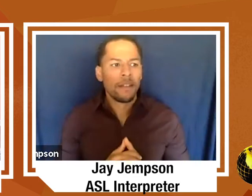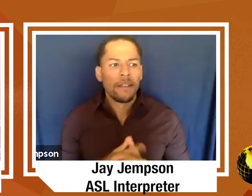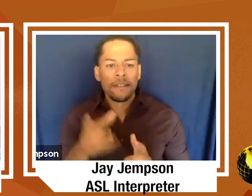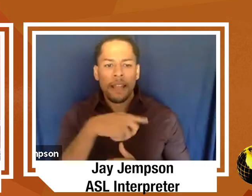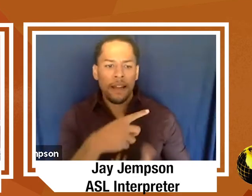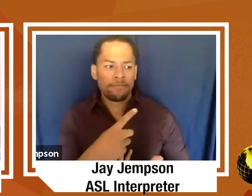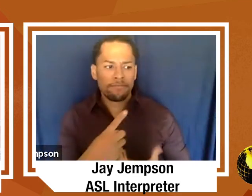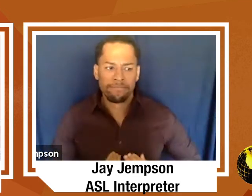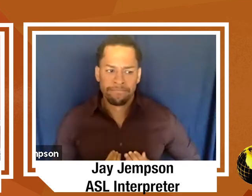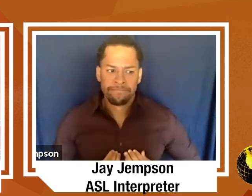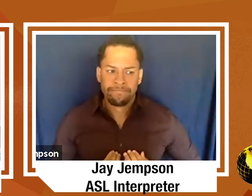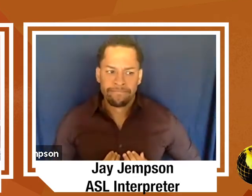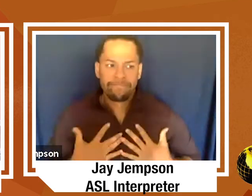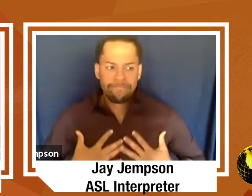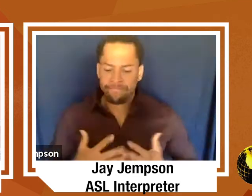confidence to